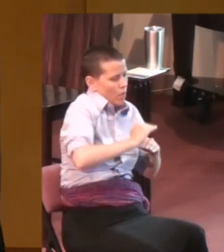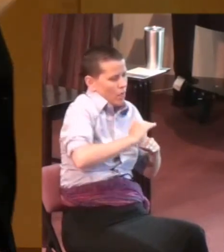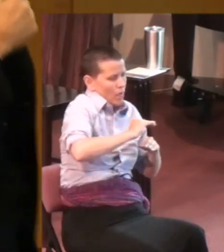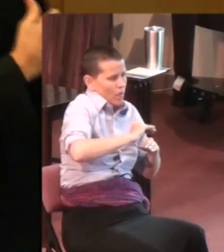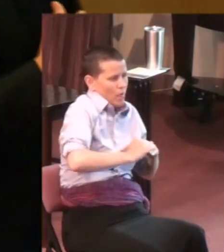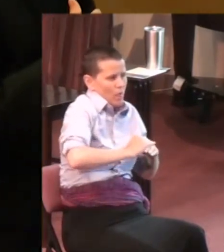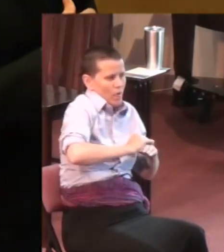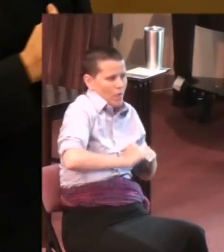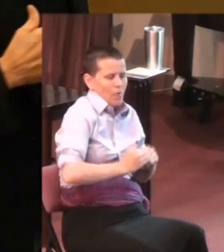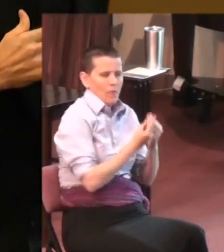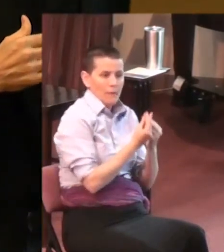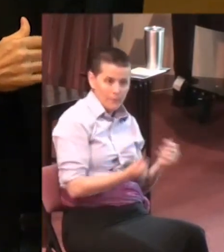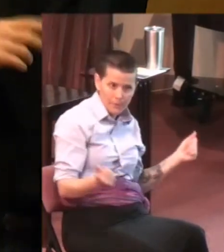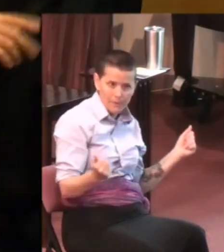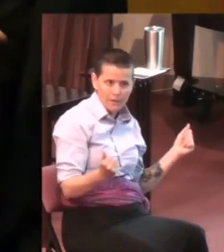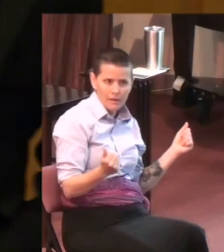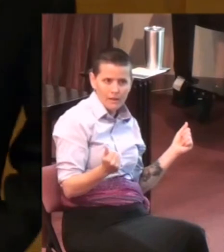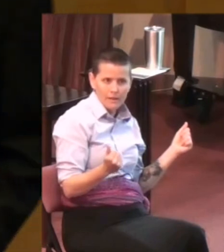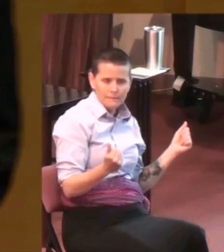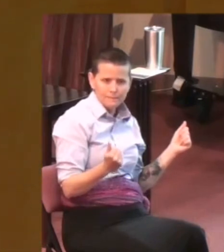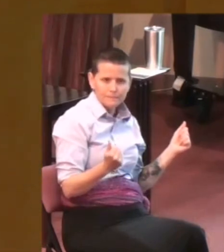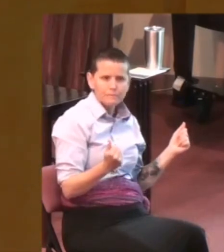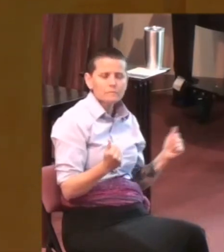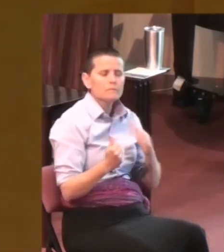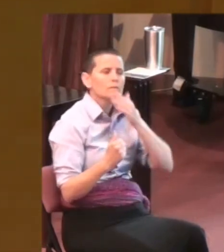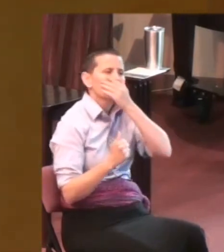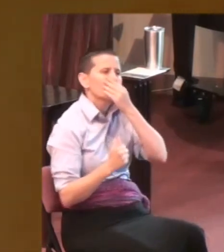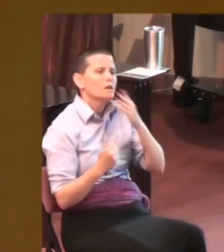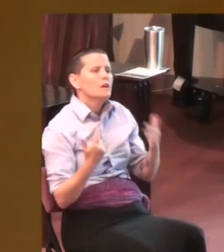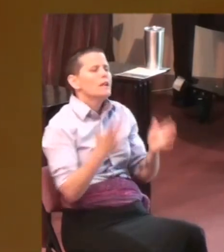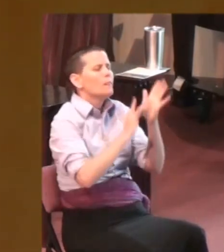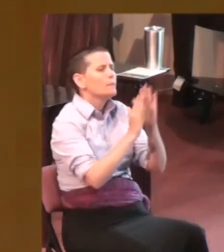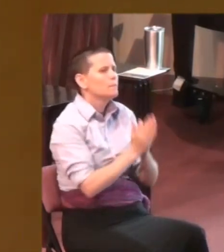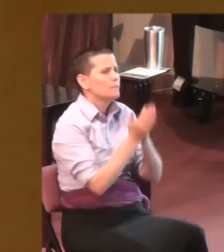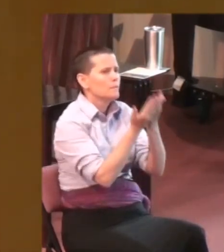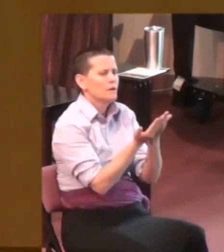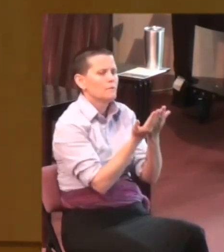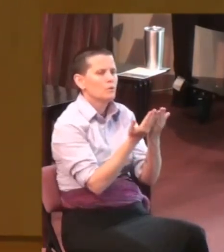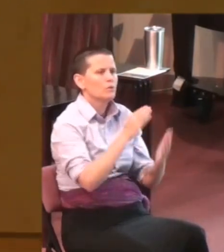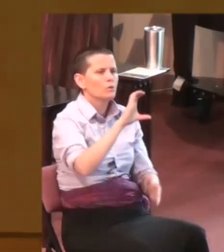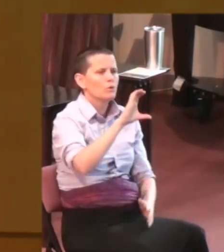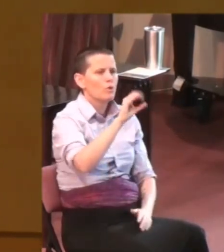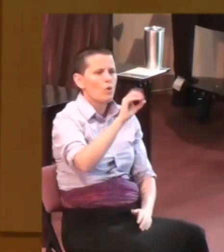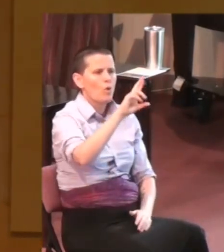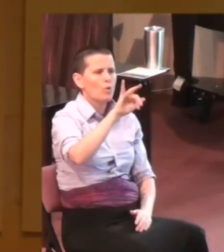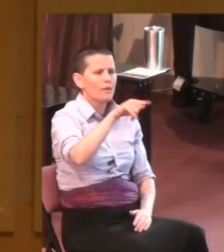started chapter 13, 1 Corinthians 13, about love. Love